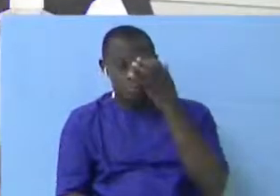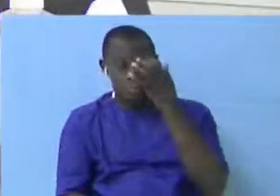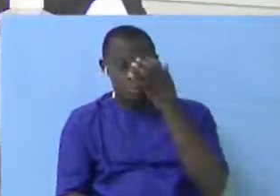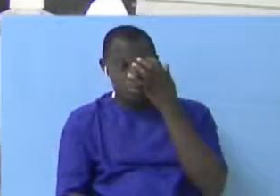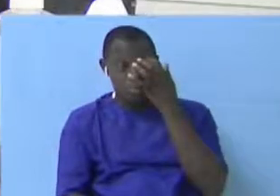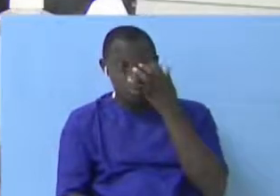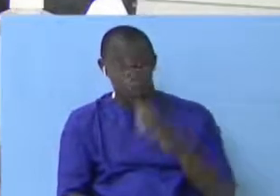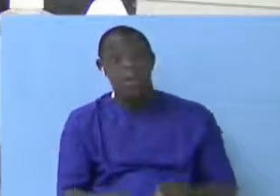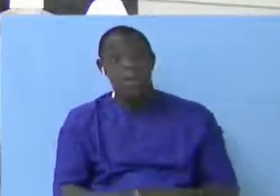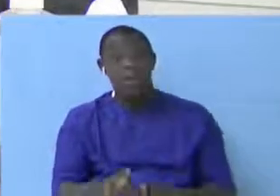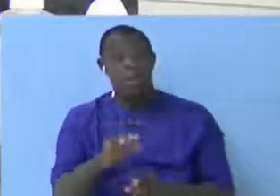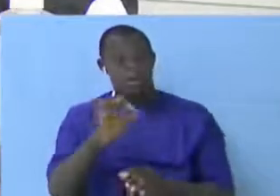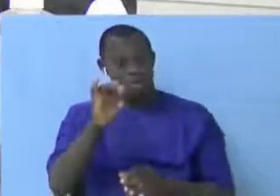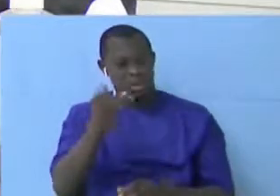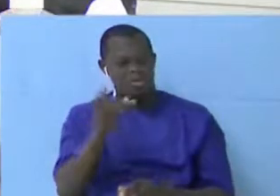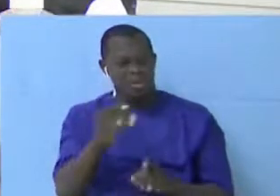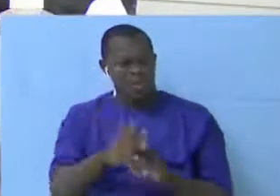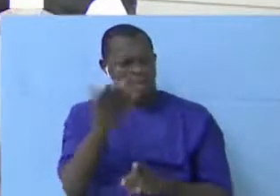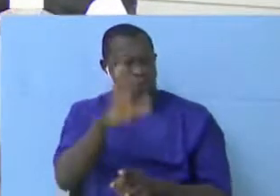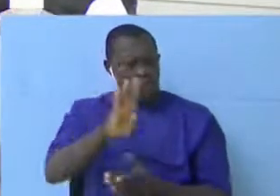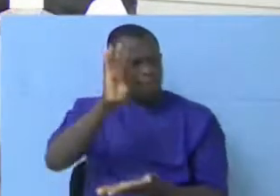that would be my belief.